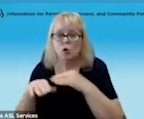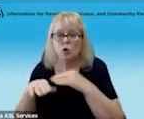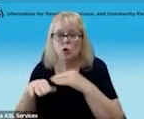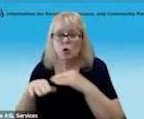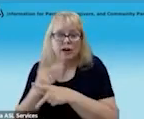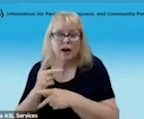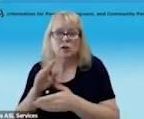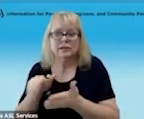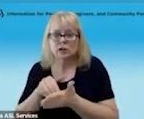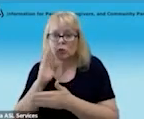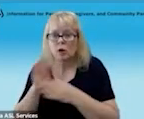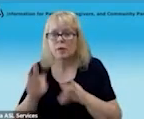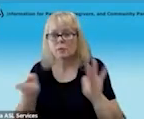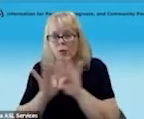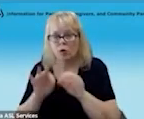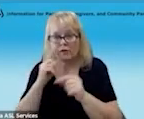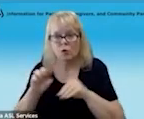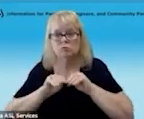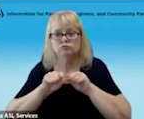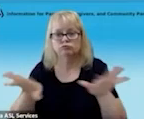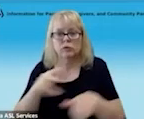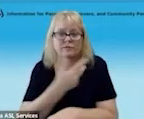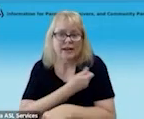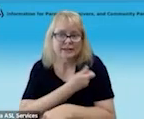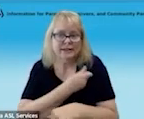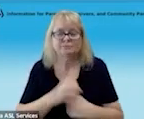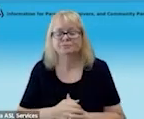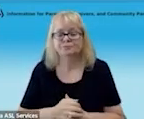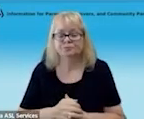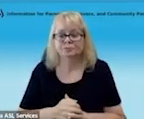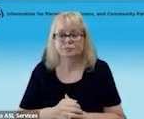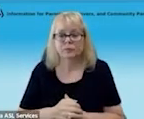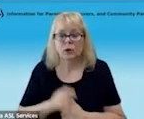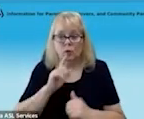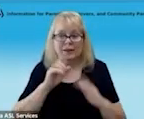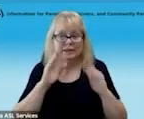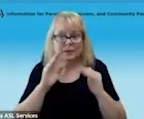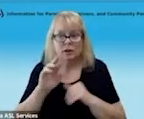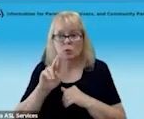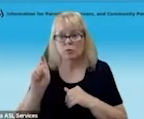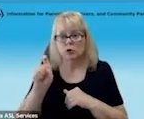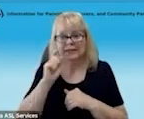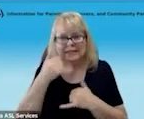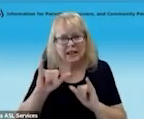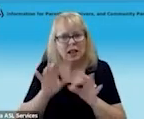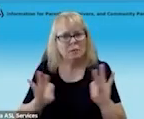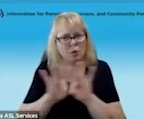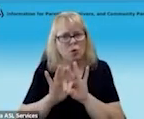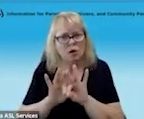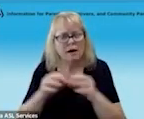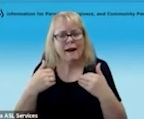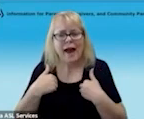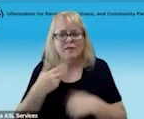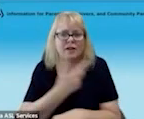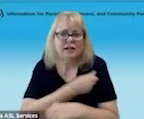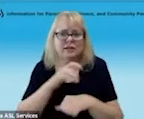in rural areas, Indian Health Service and tribal health clinics, and federally qualified health centers and rural health clinics will continue to serve